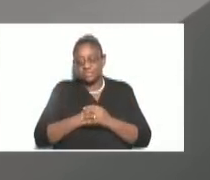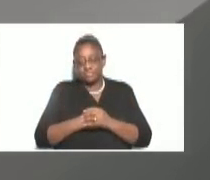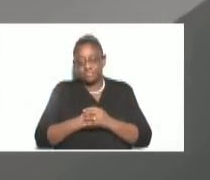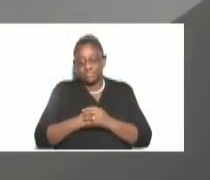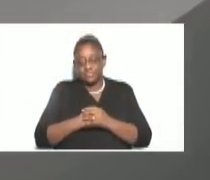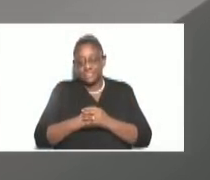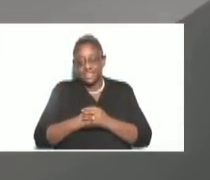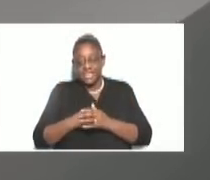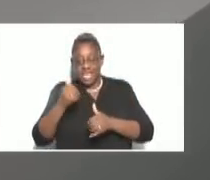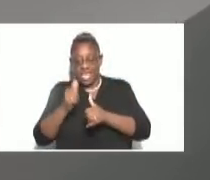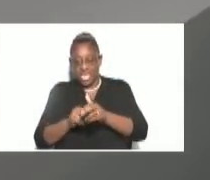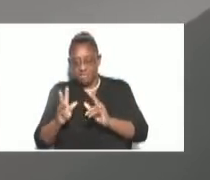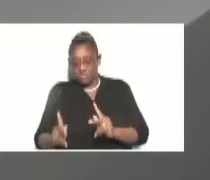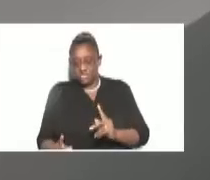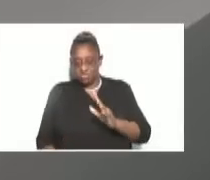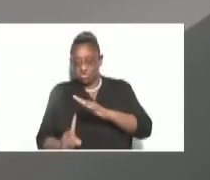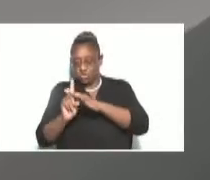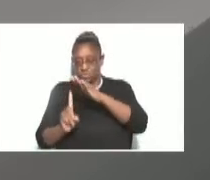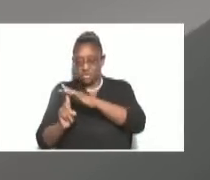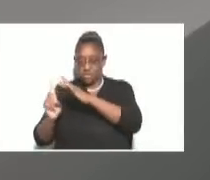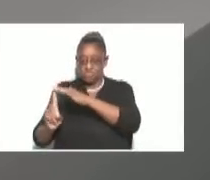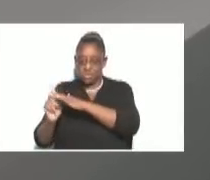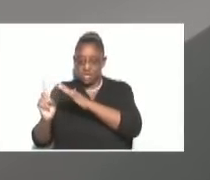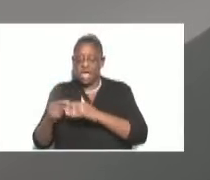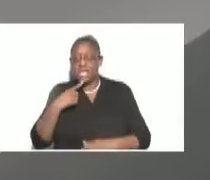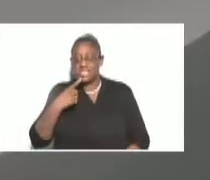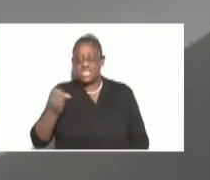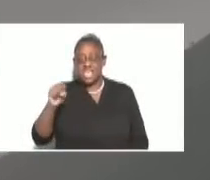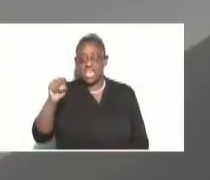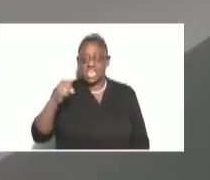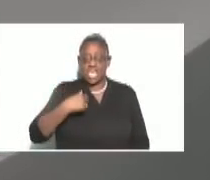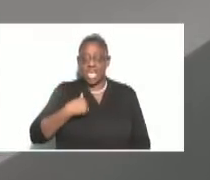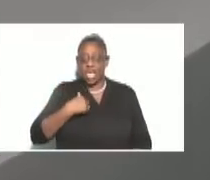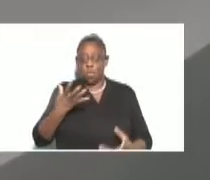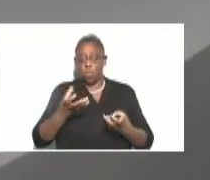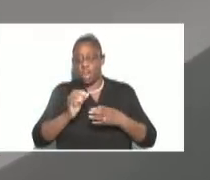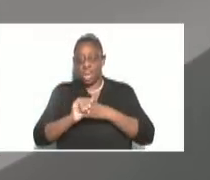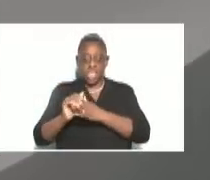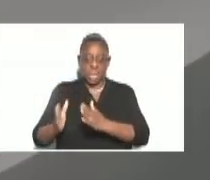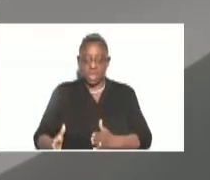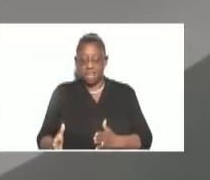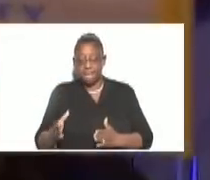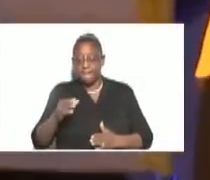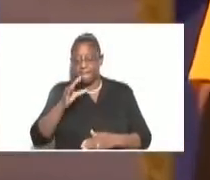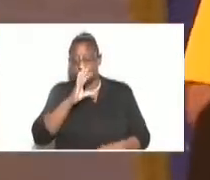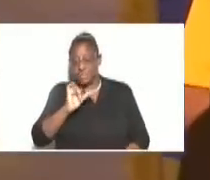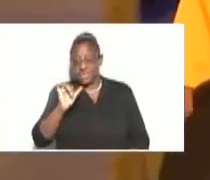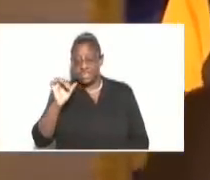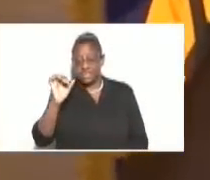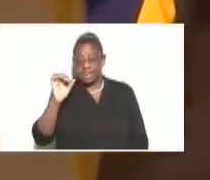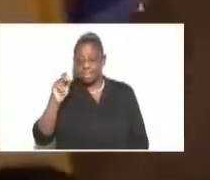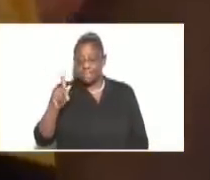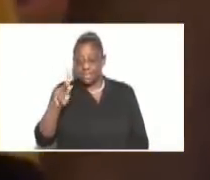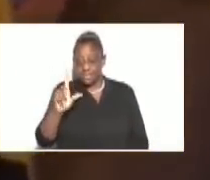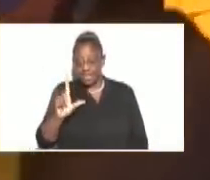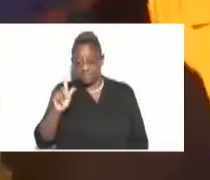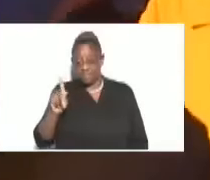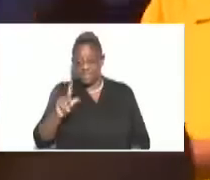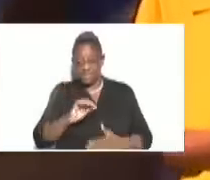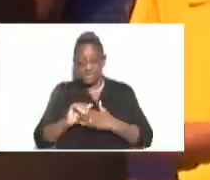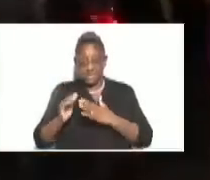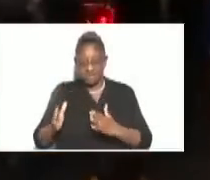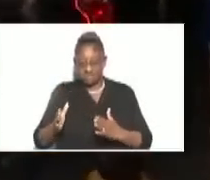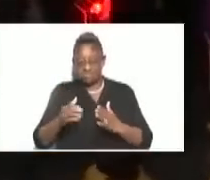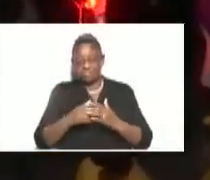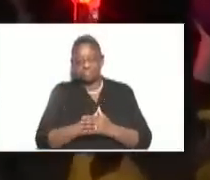Everybody shows up and says, I want to be a candidate. And everybody would do some bootlicking to be a candidate. Wilscombe at the